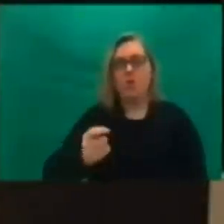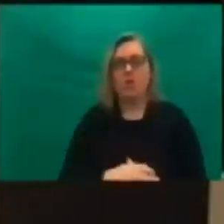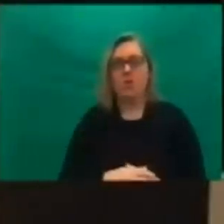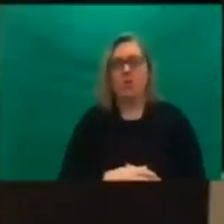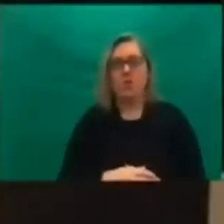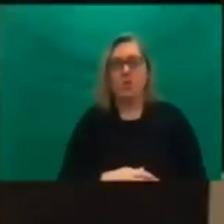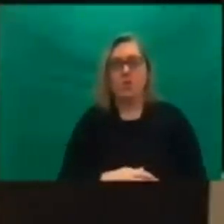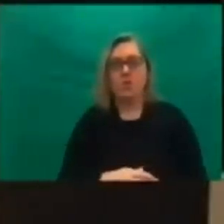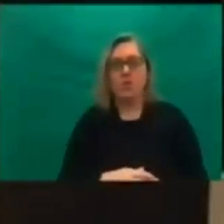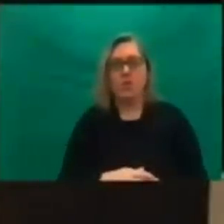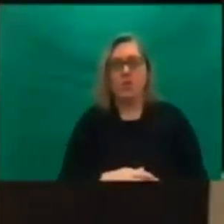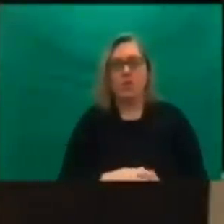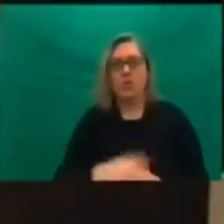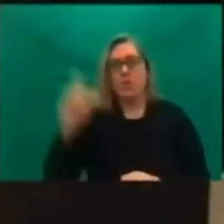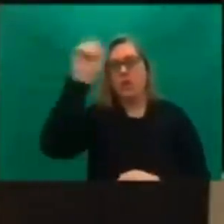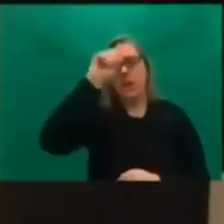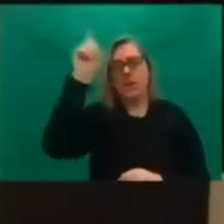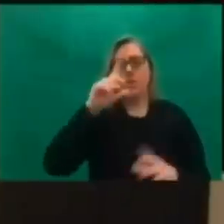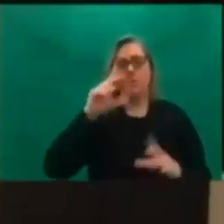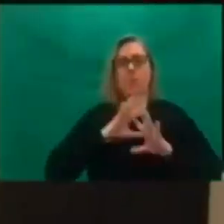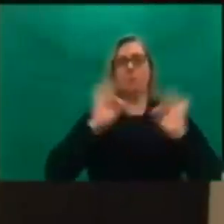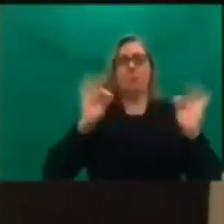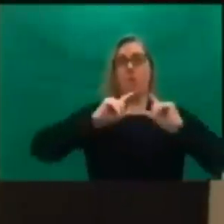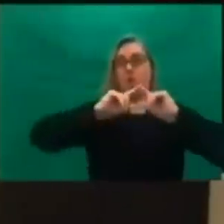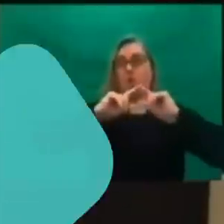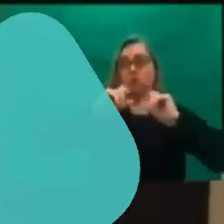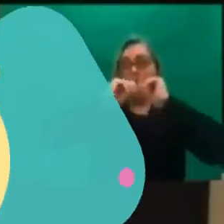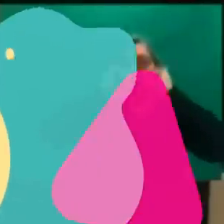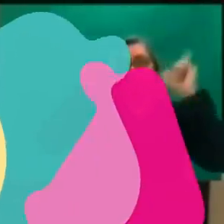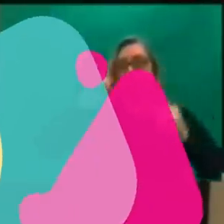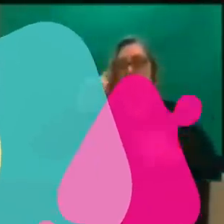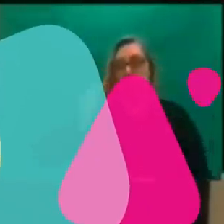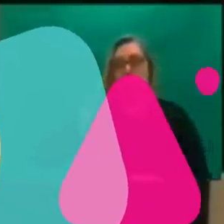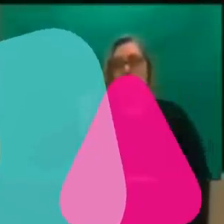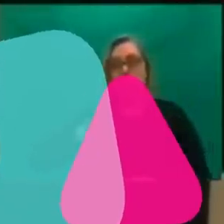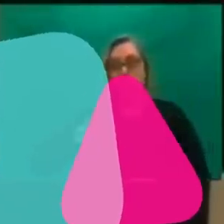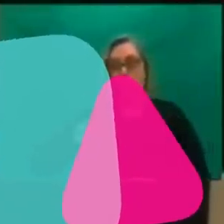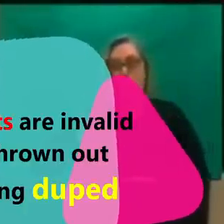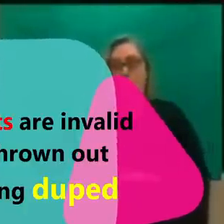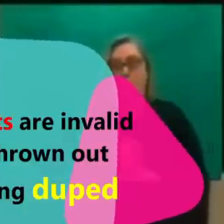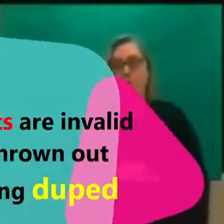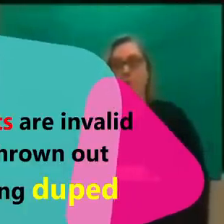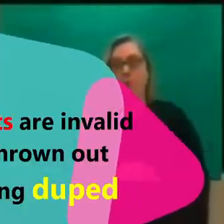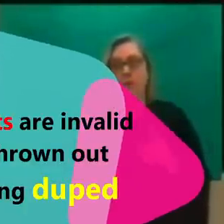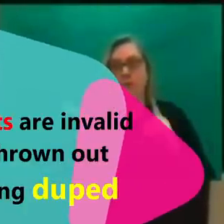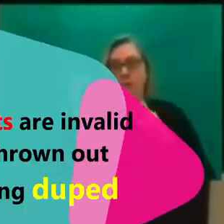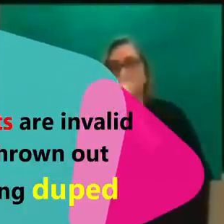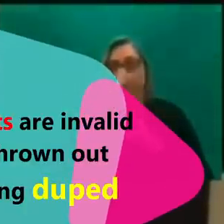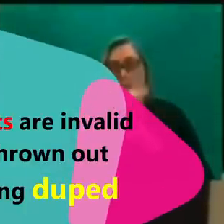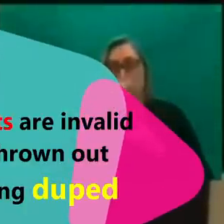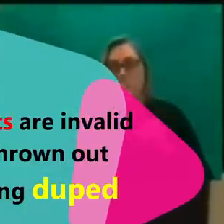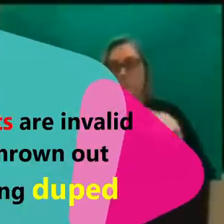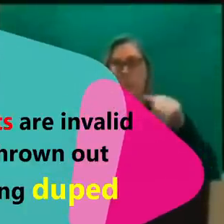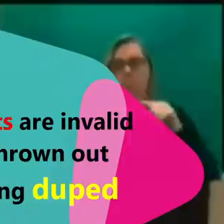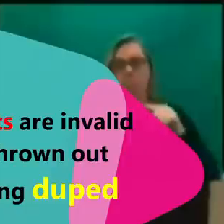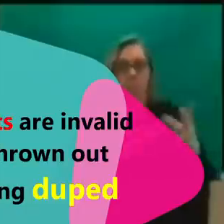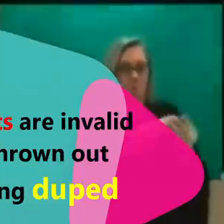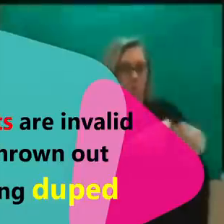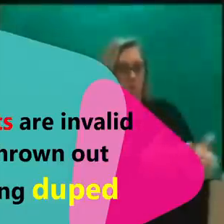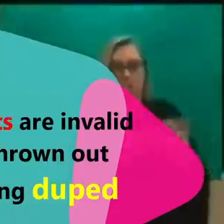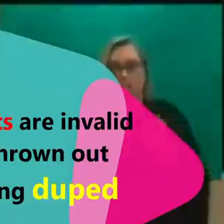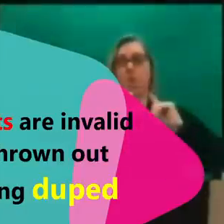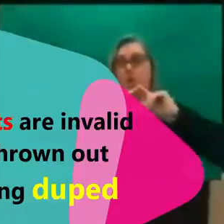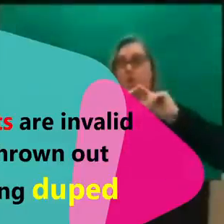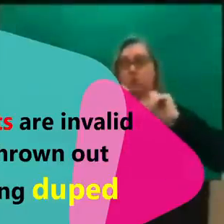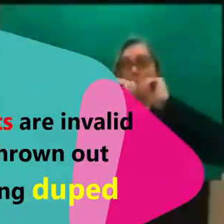So, right now, I'm not aware of any having reached court, but because of the fact that it's important to go to the fact that most are resolved through the